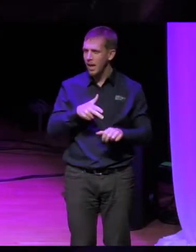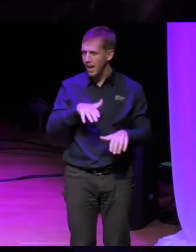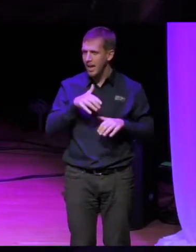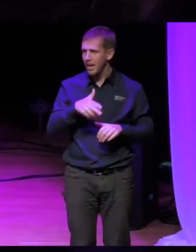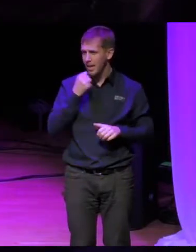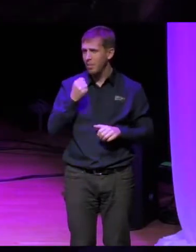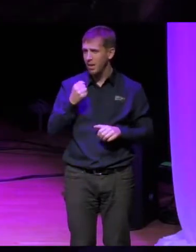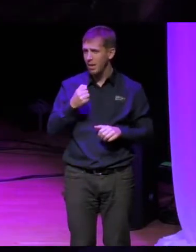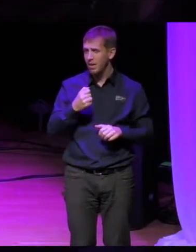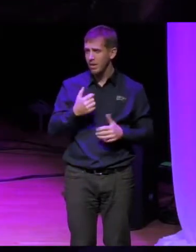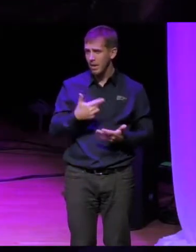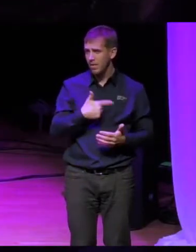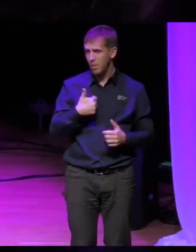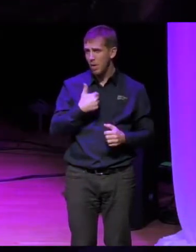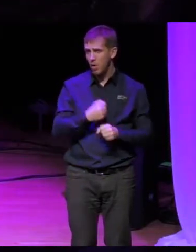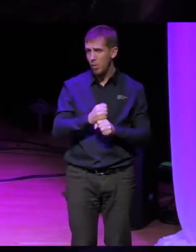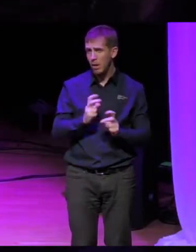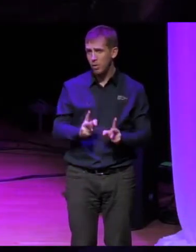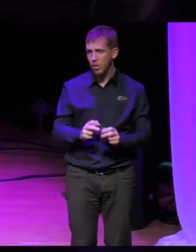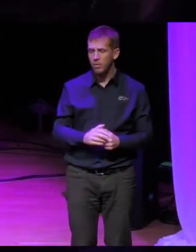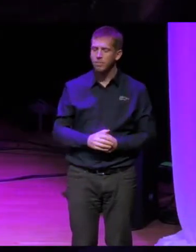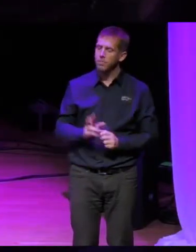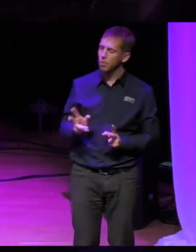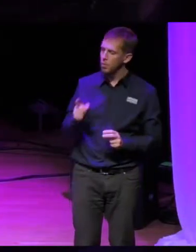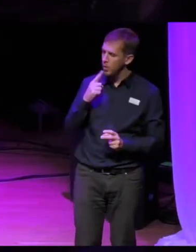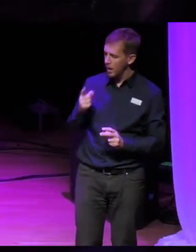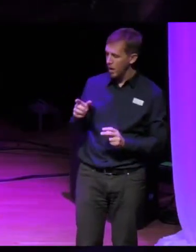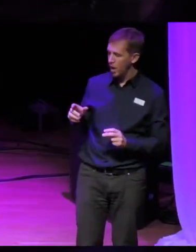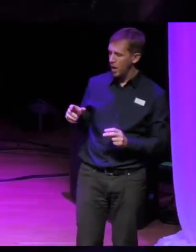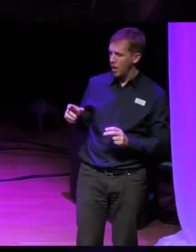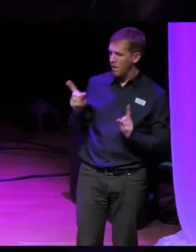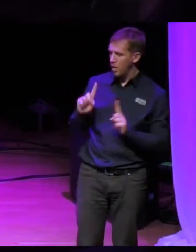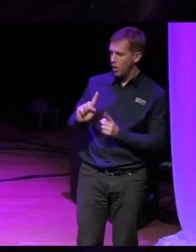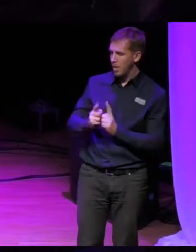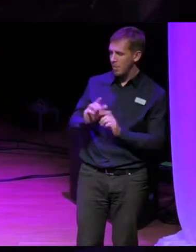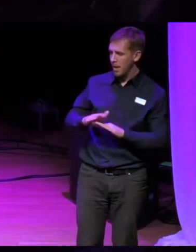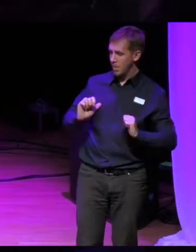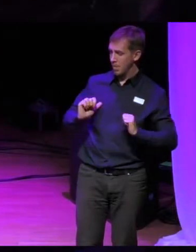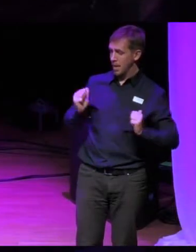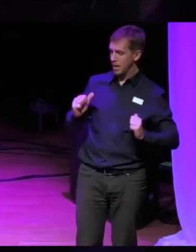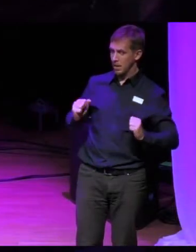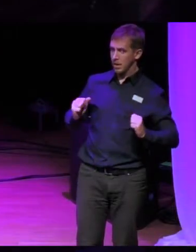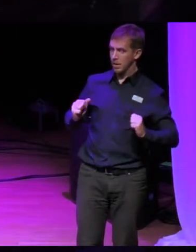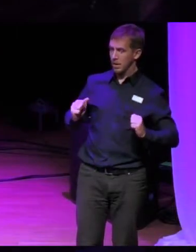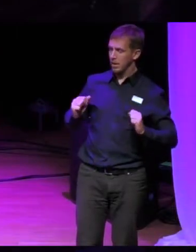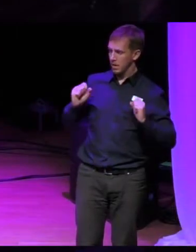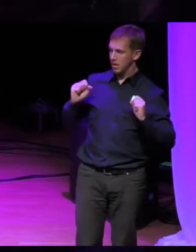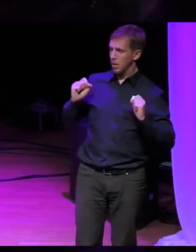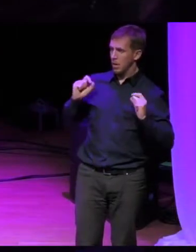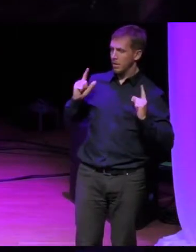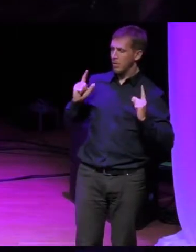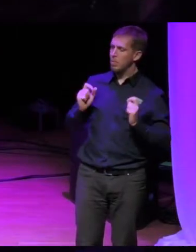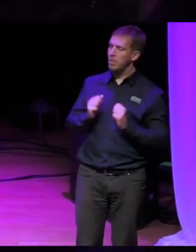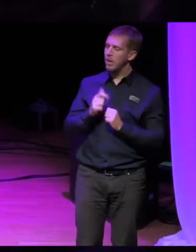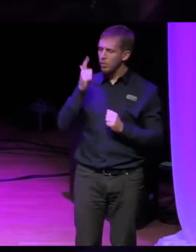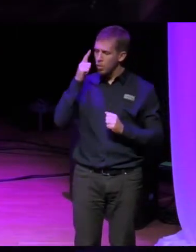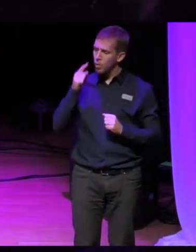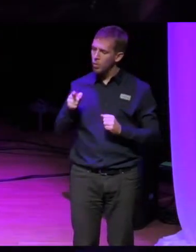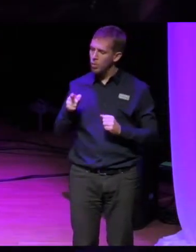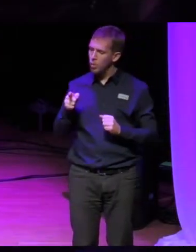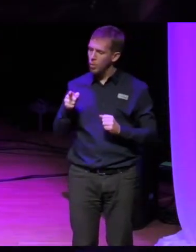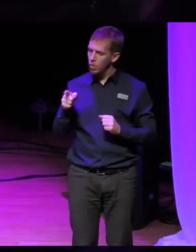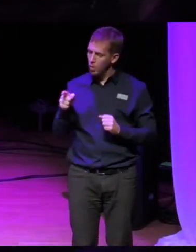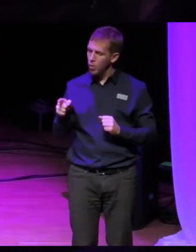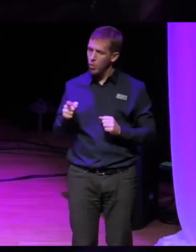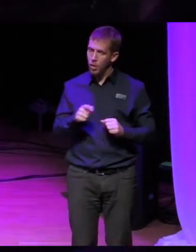said, it keeps everyone on their toes. But do you think that the administration was expecting